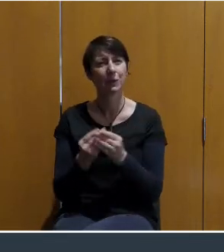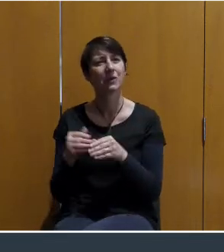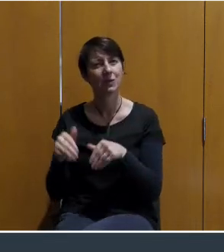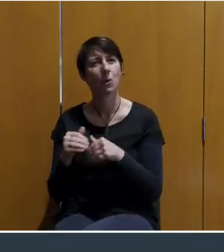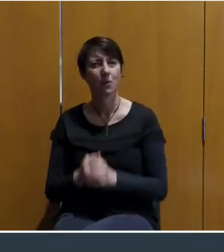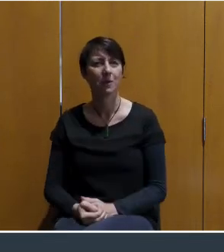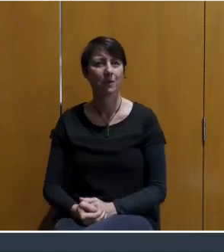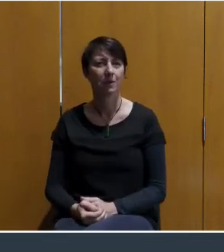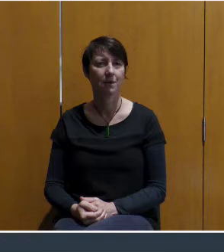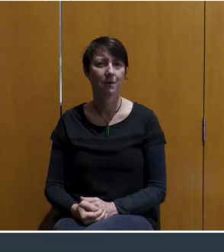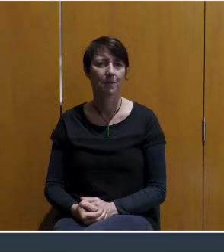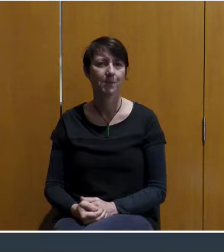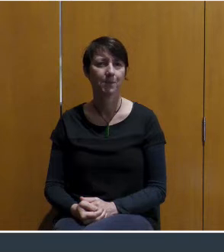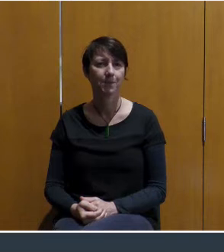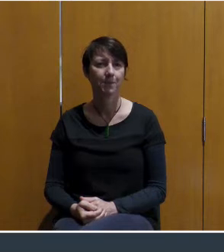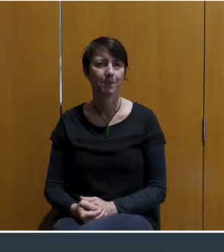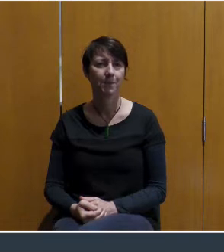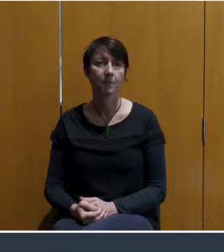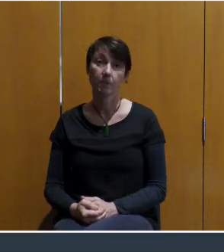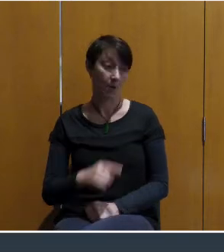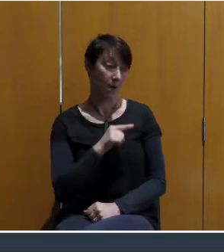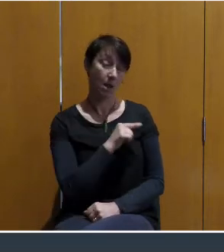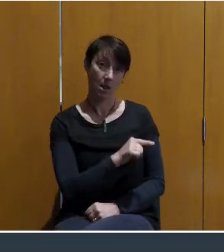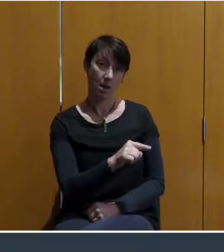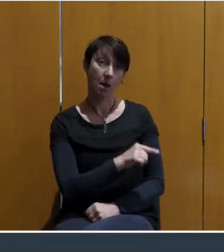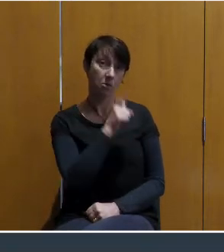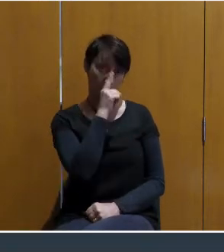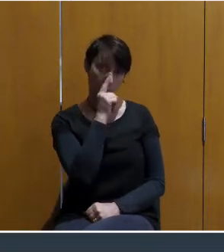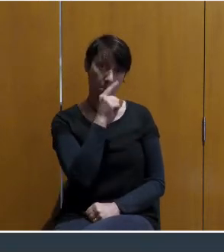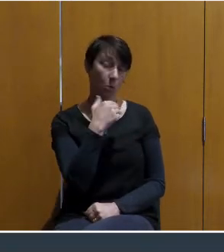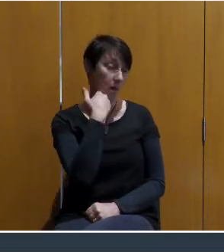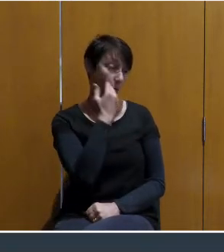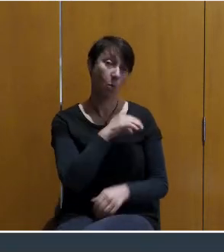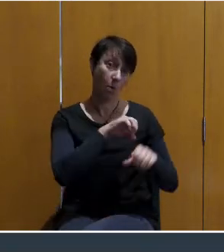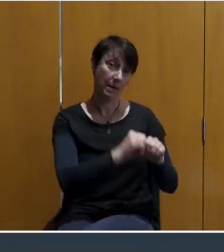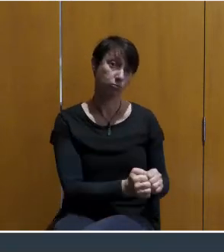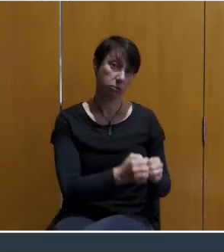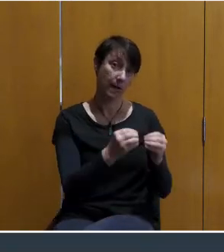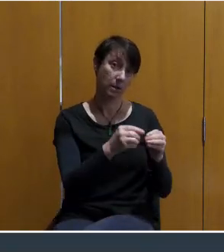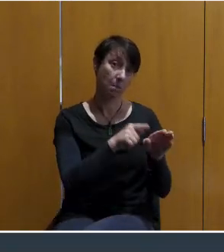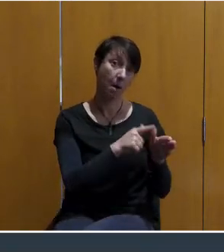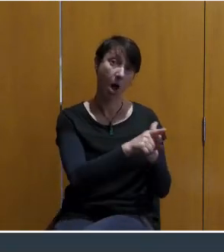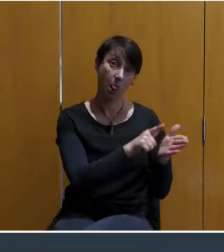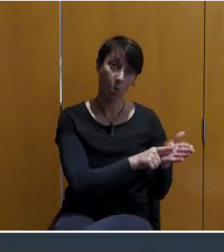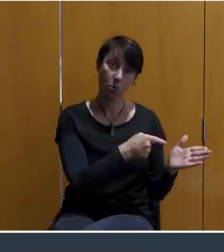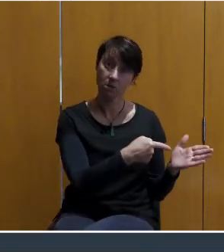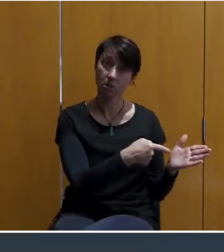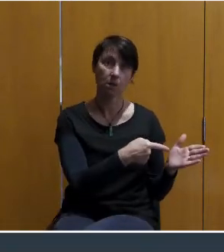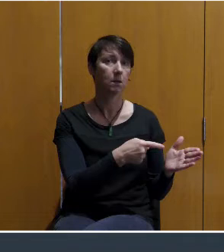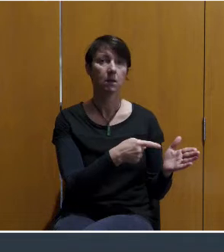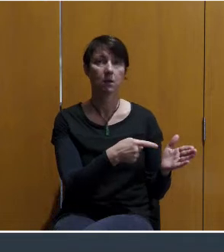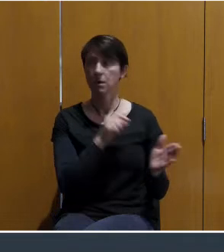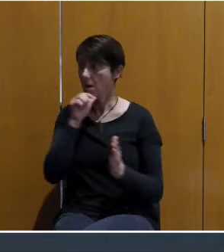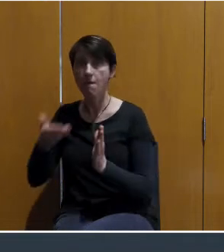be changing the people who continue to breach the bylaws by adding more. I hope that you will